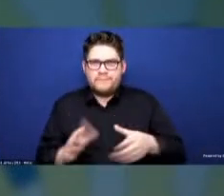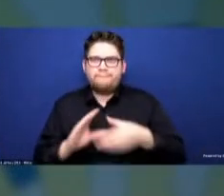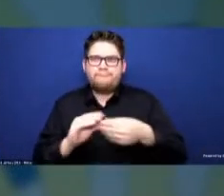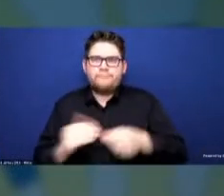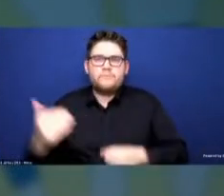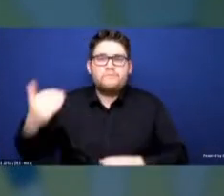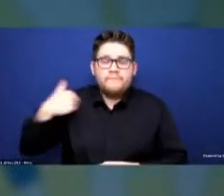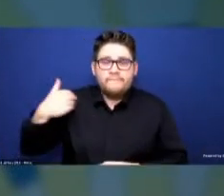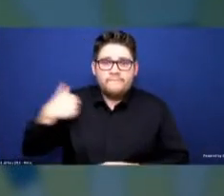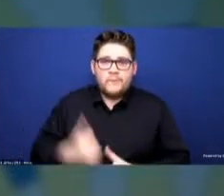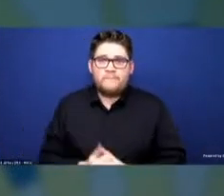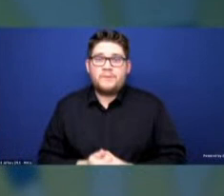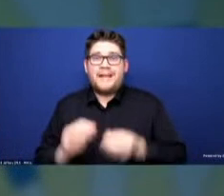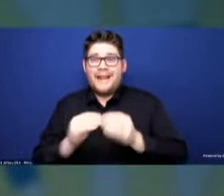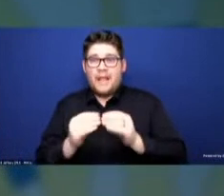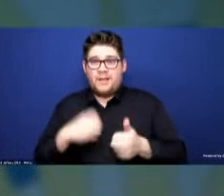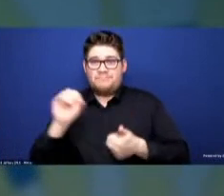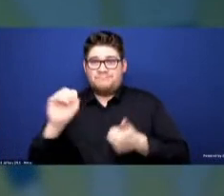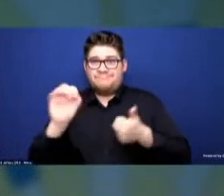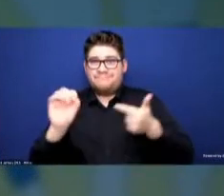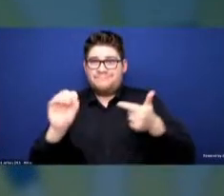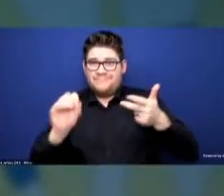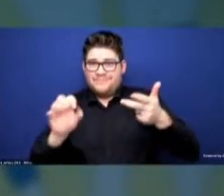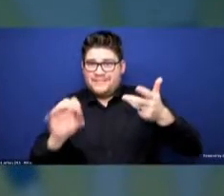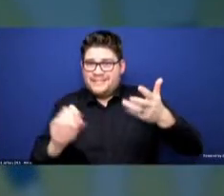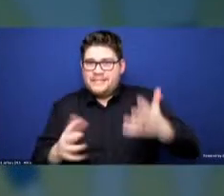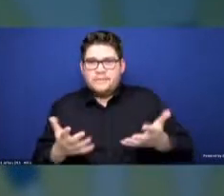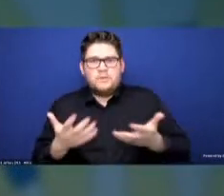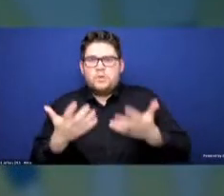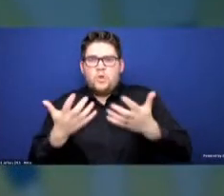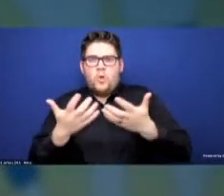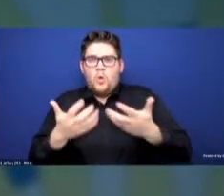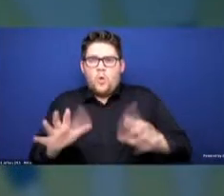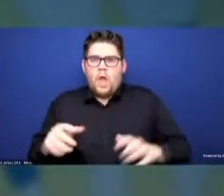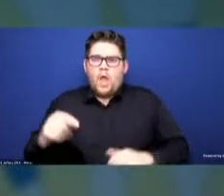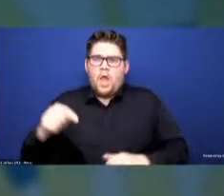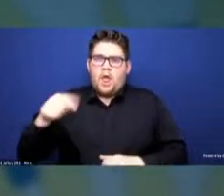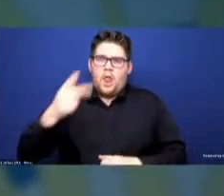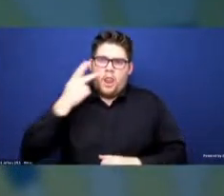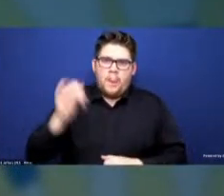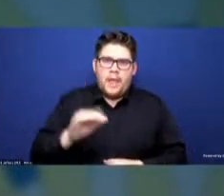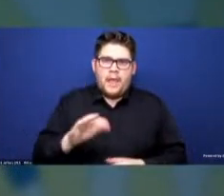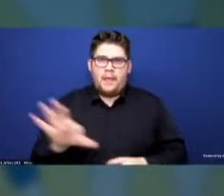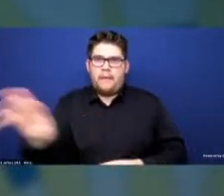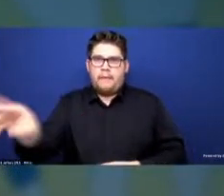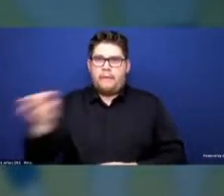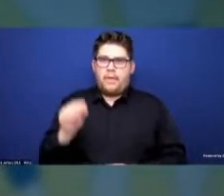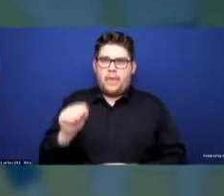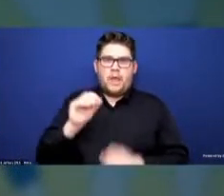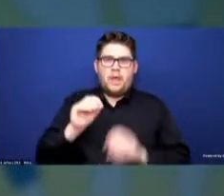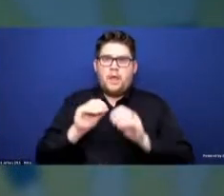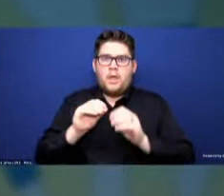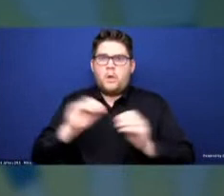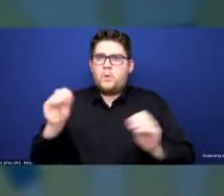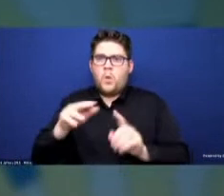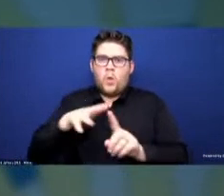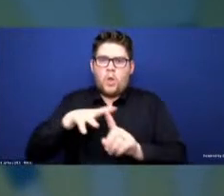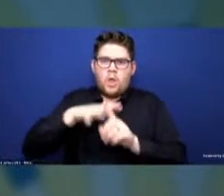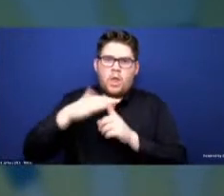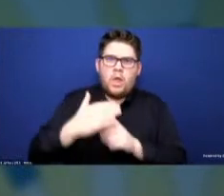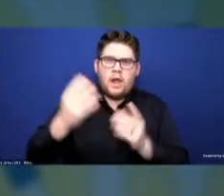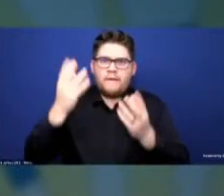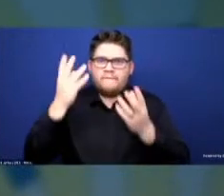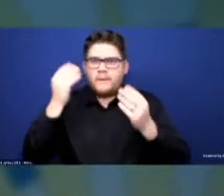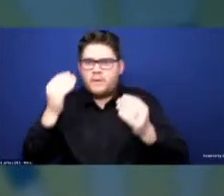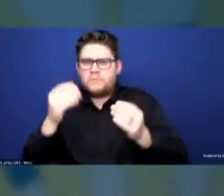our surveillance reporting going forward. What we have here is just a representation over the last